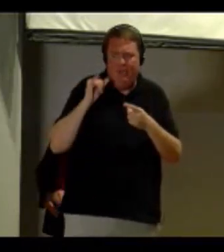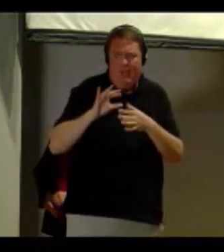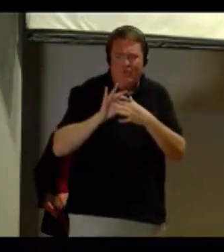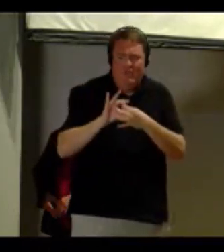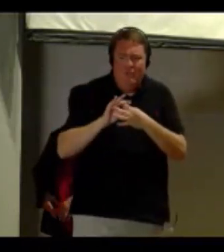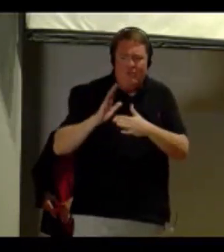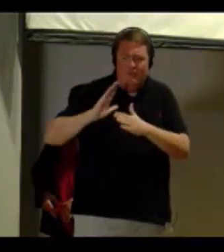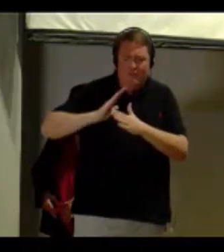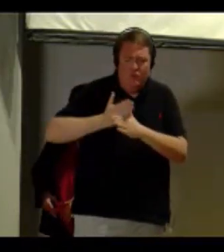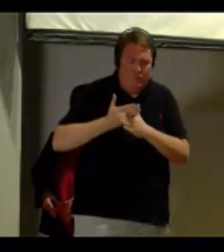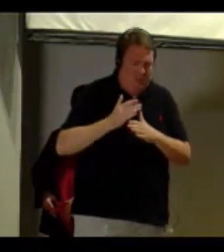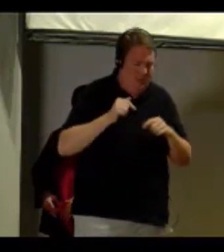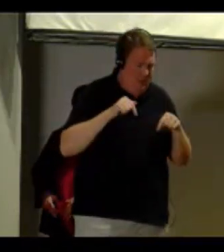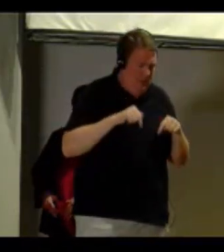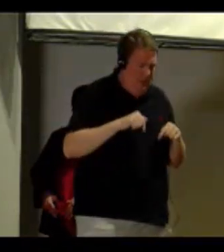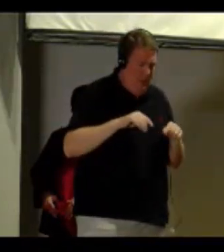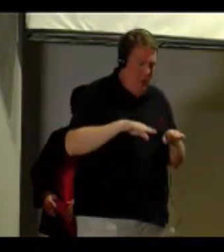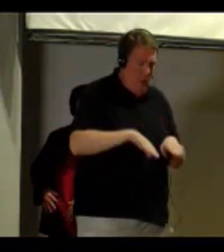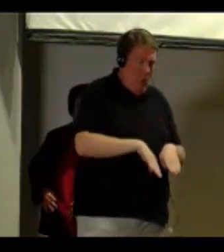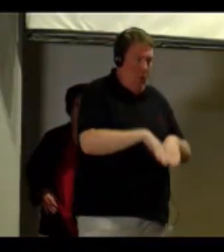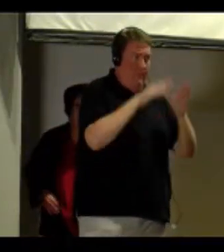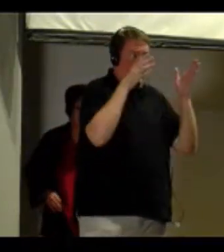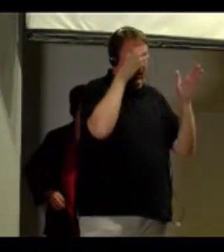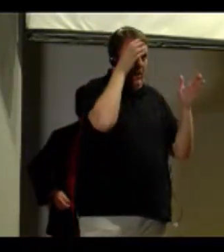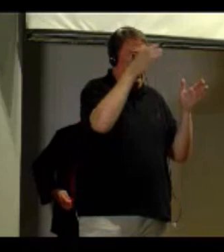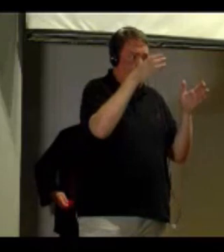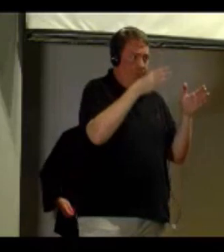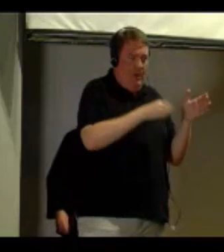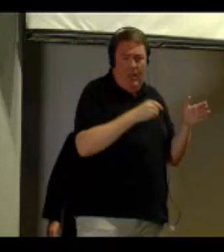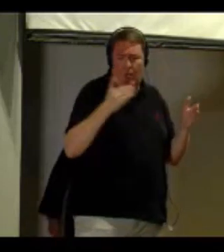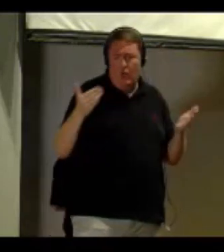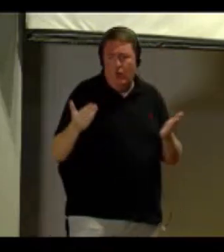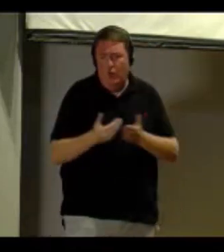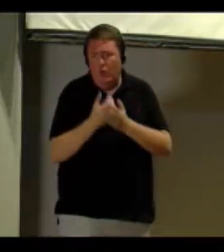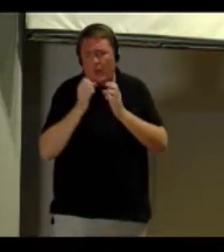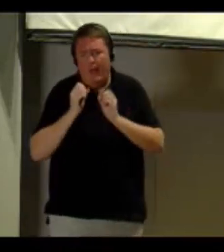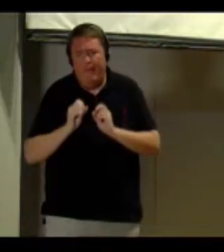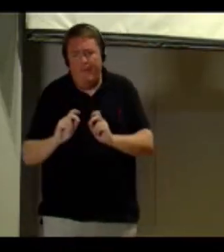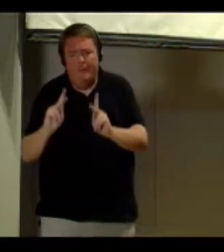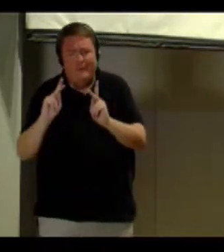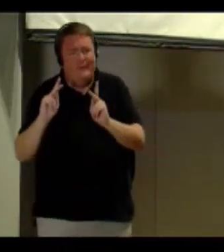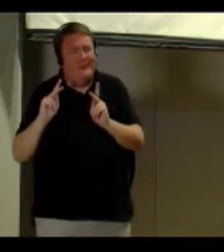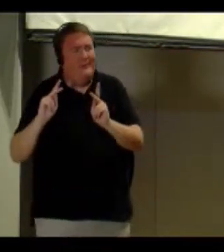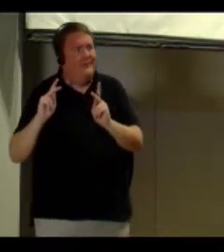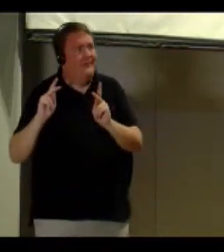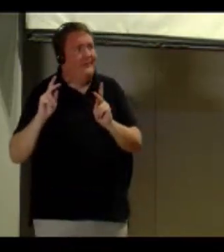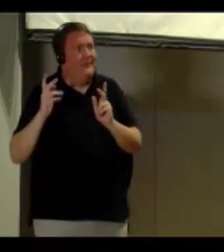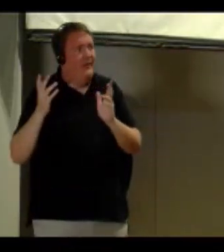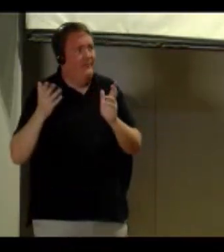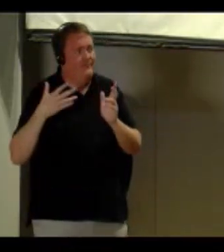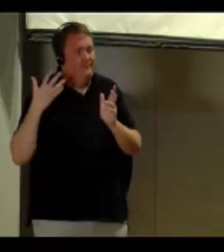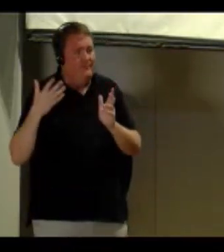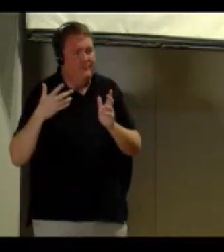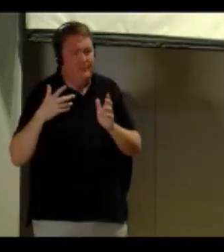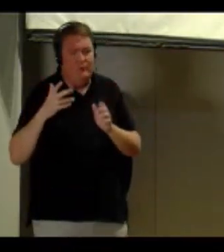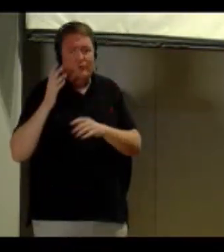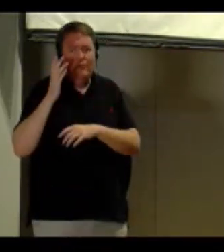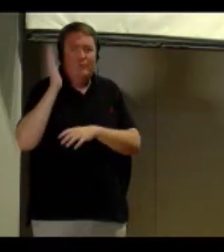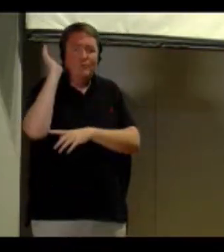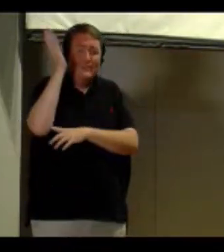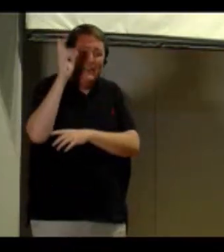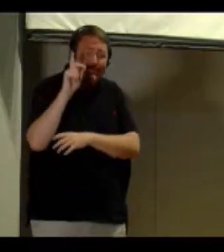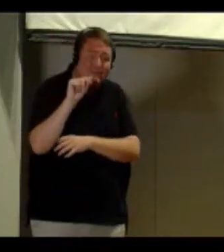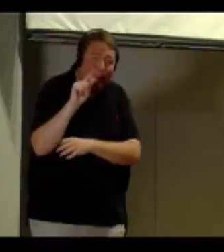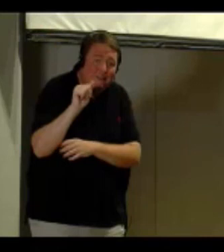relationship between openness and new opportunities to present data, to